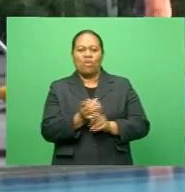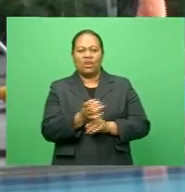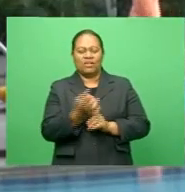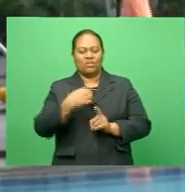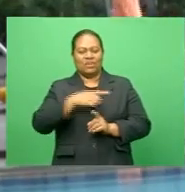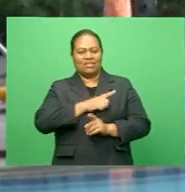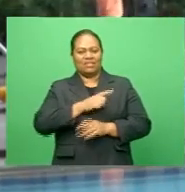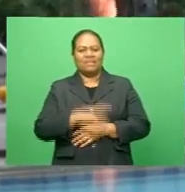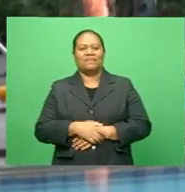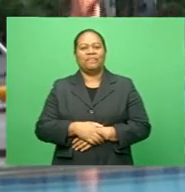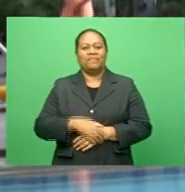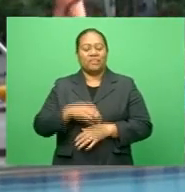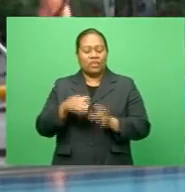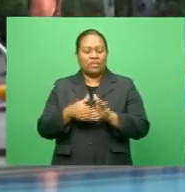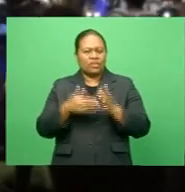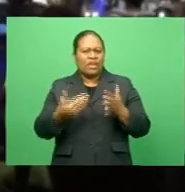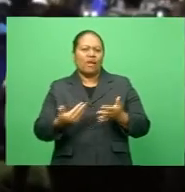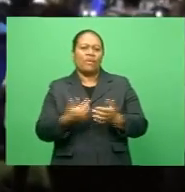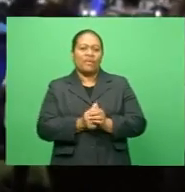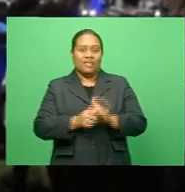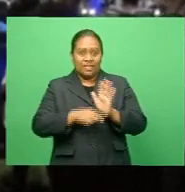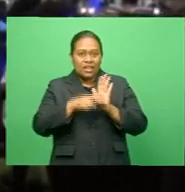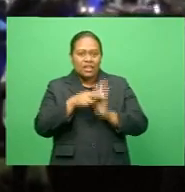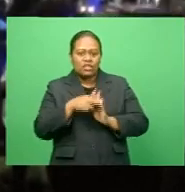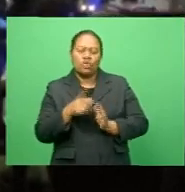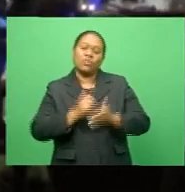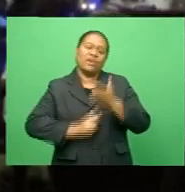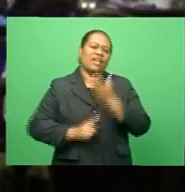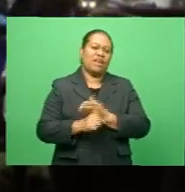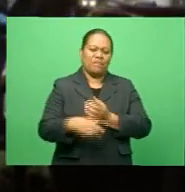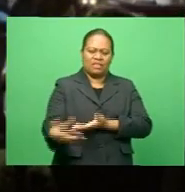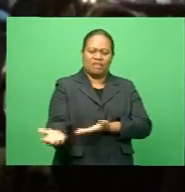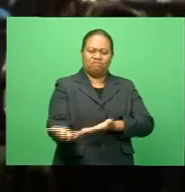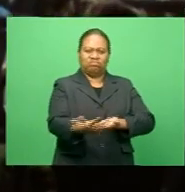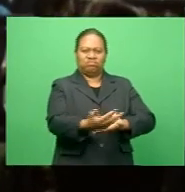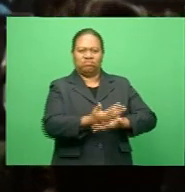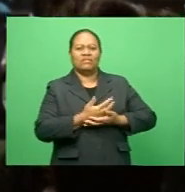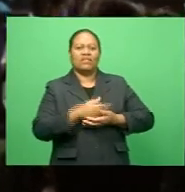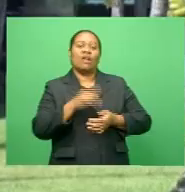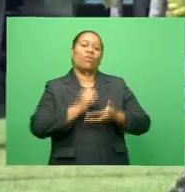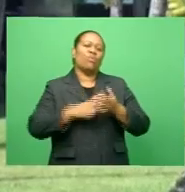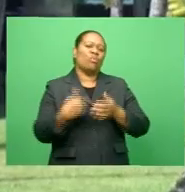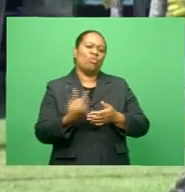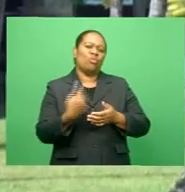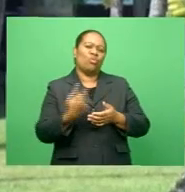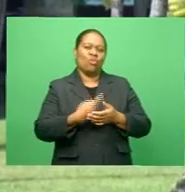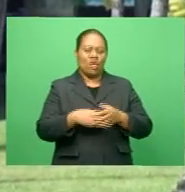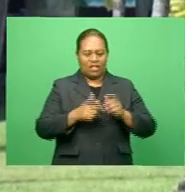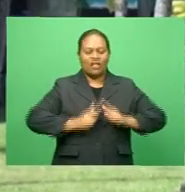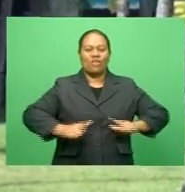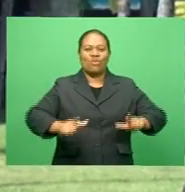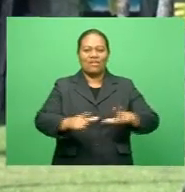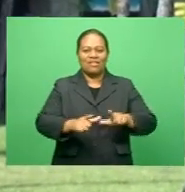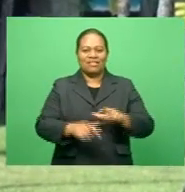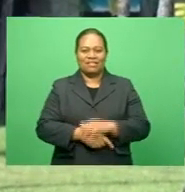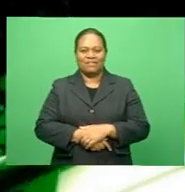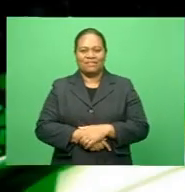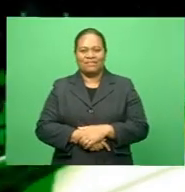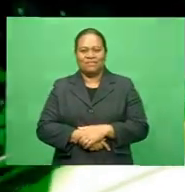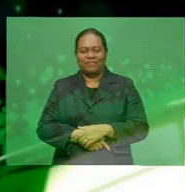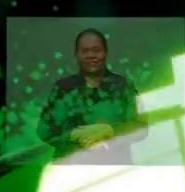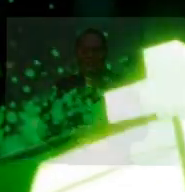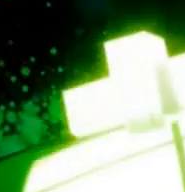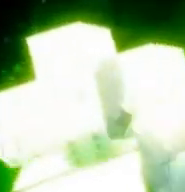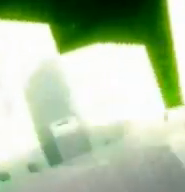The resort has been getting locals taking advantage of the special weekend package. Kelly Vadala, FBC News.